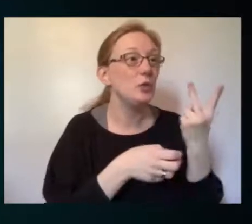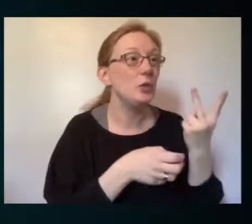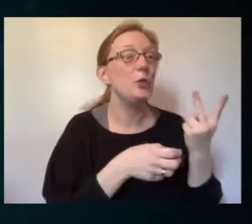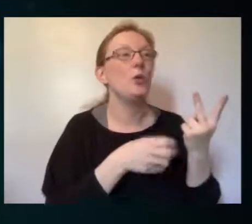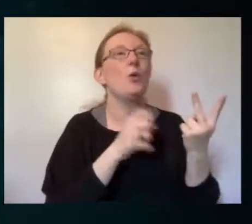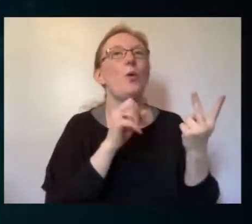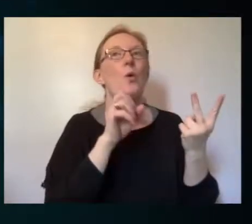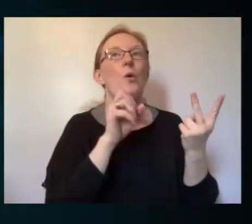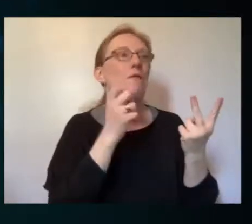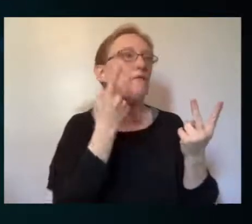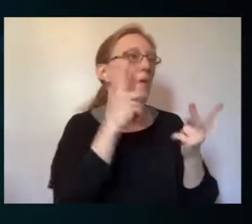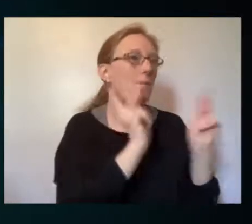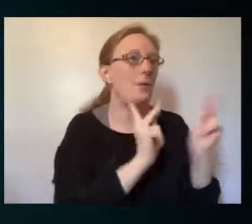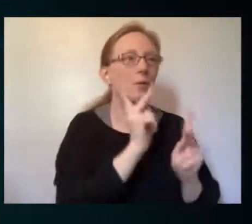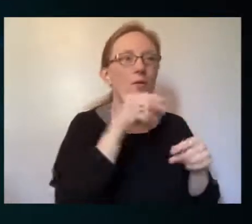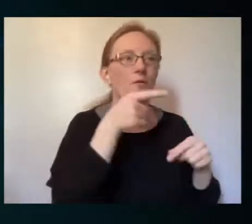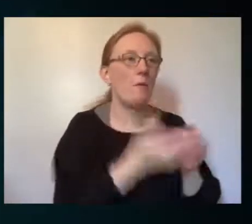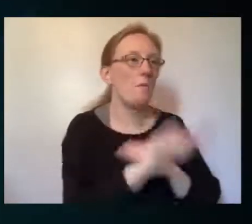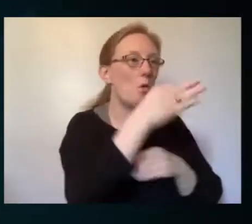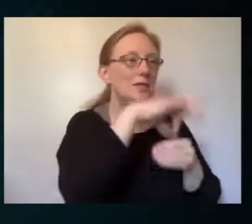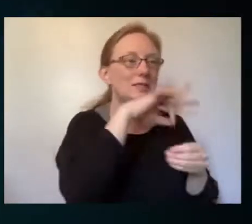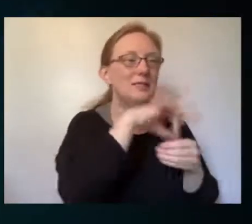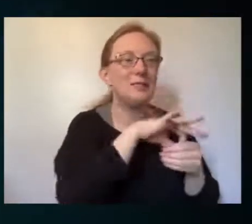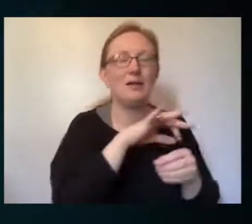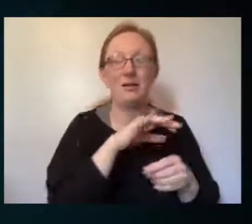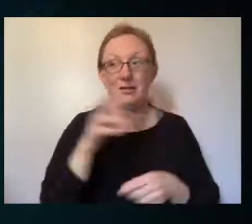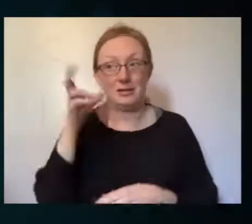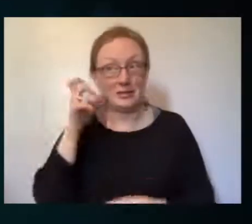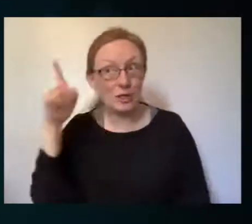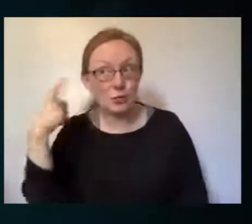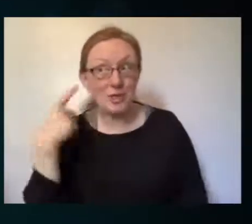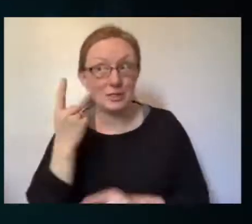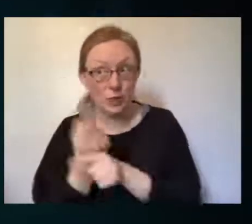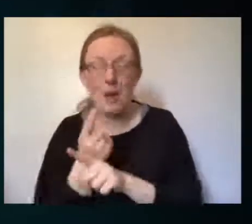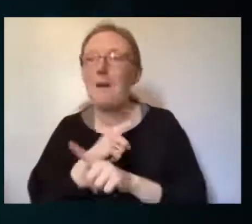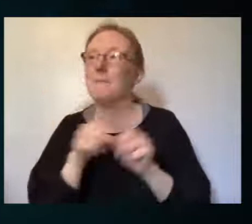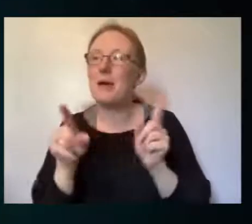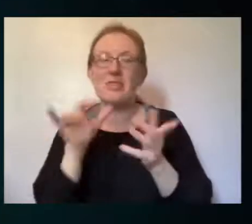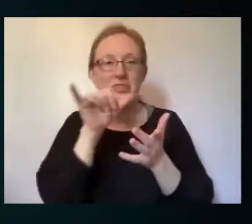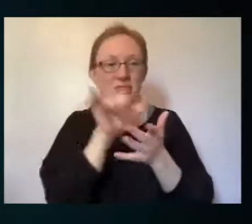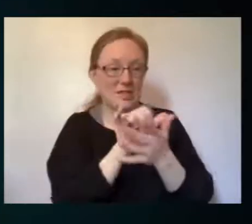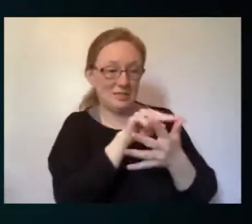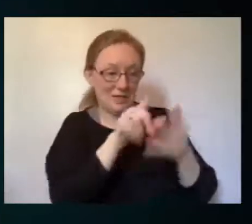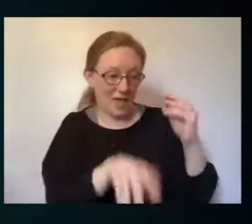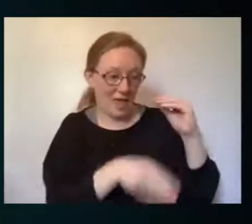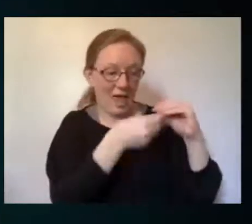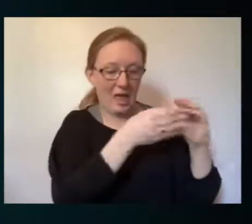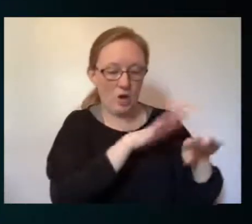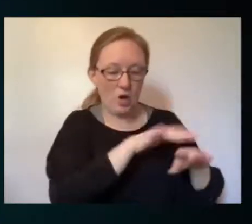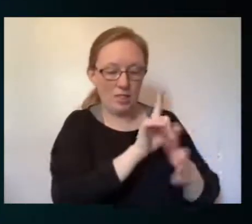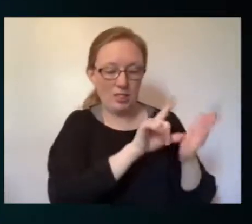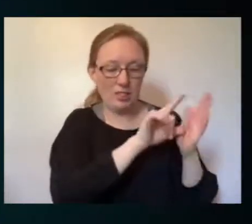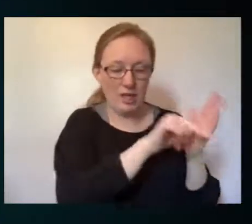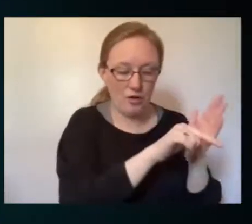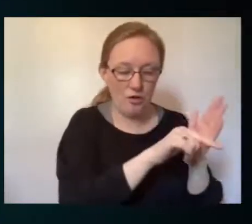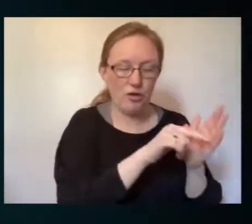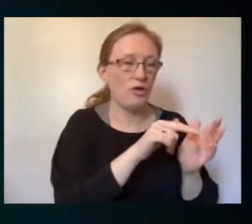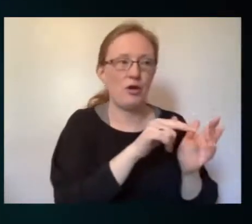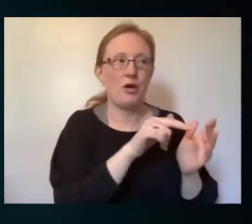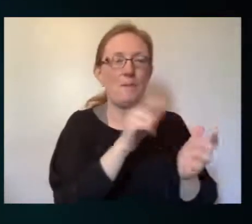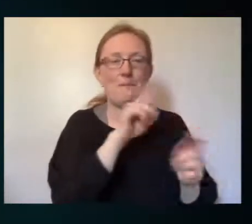like that. It sounds trivial, but they're the sorts of little incremental add-ons that you can do. And it's always this juggling